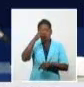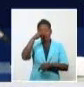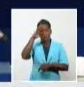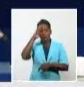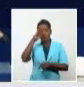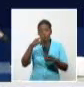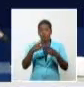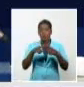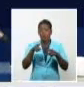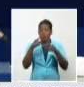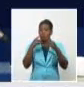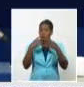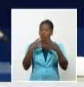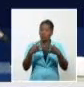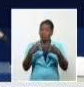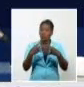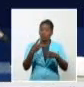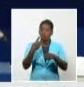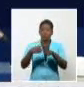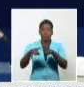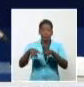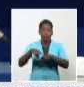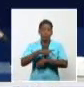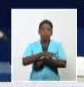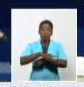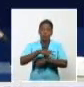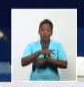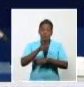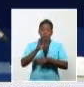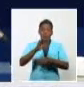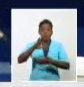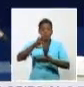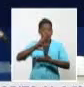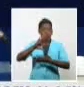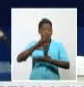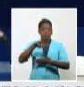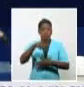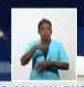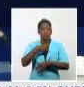Suriname 10%, United States with